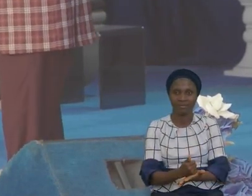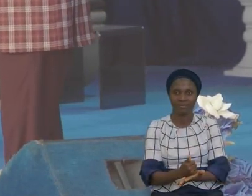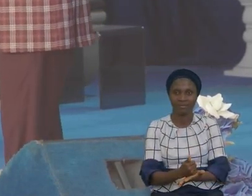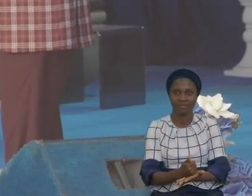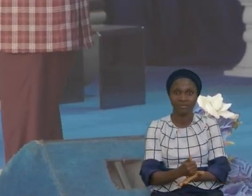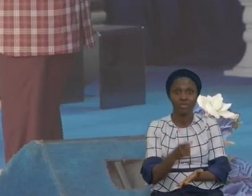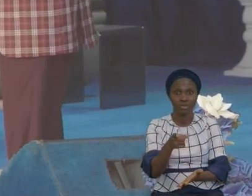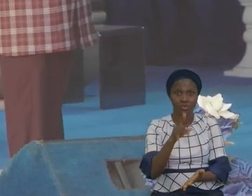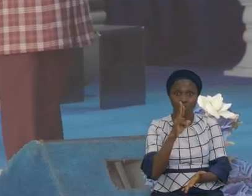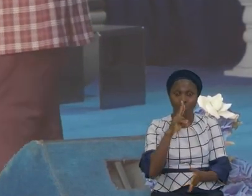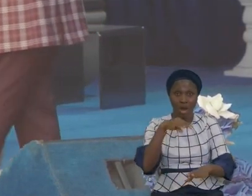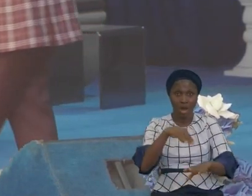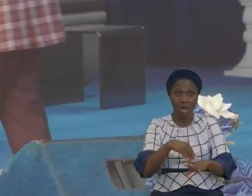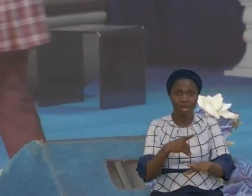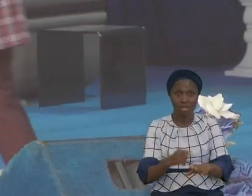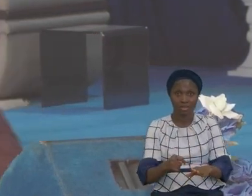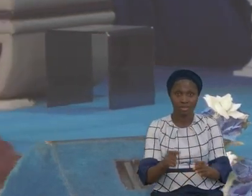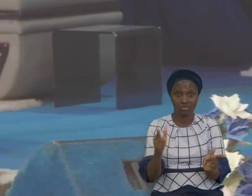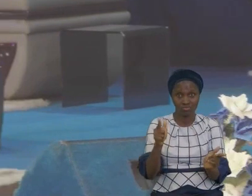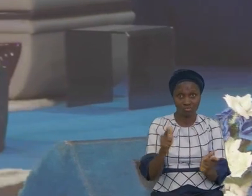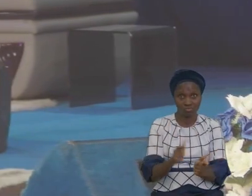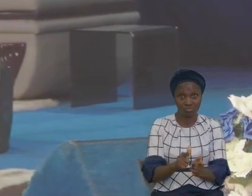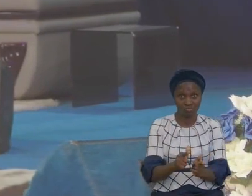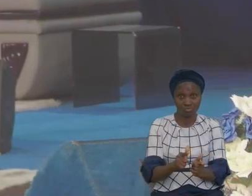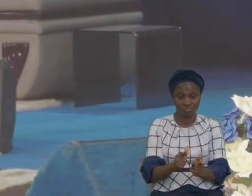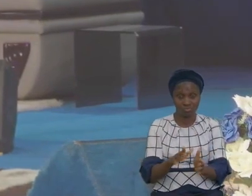Or you are the middle point.